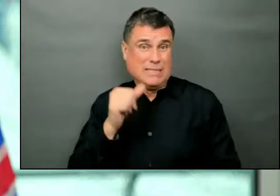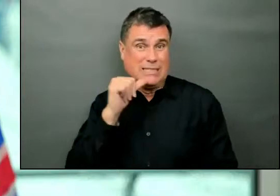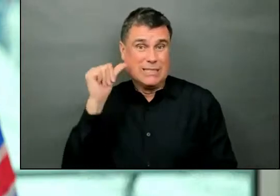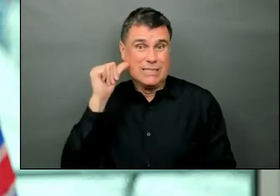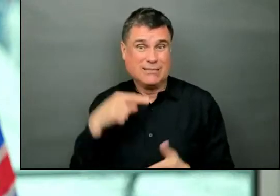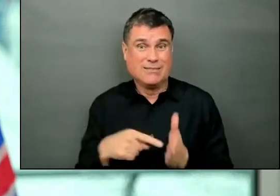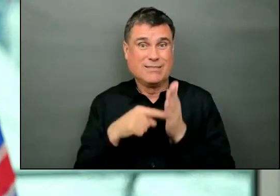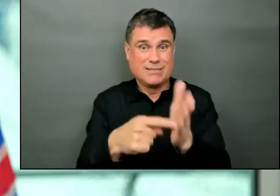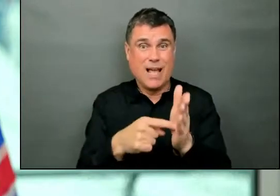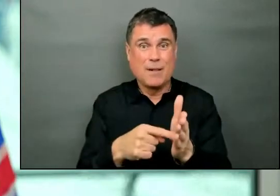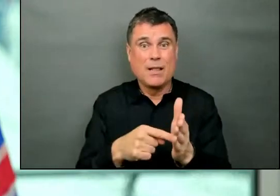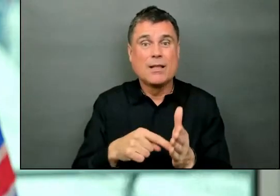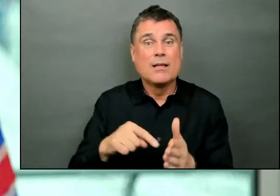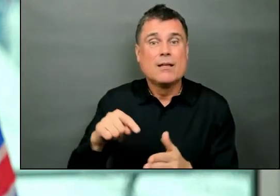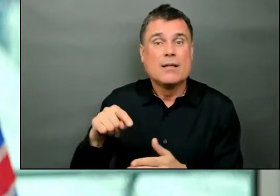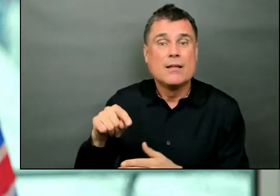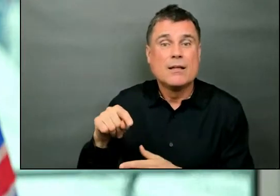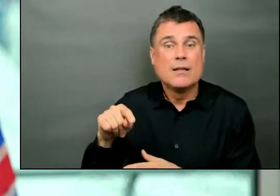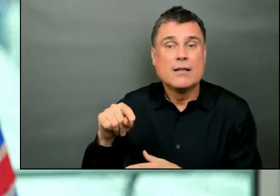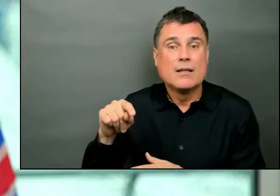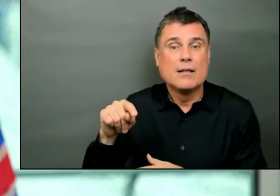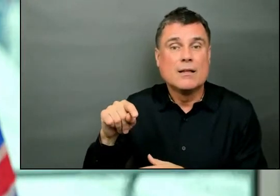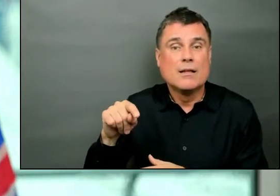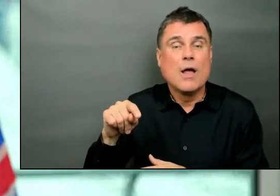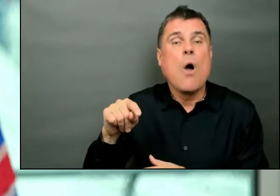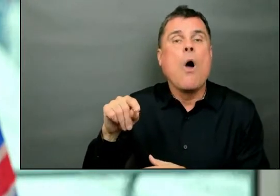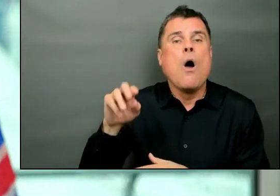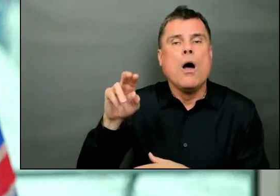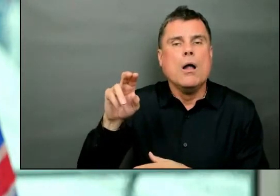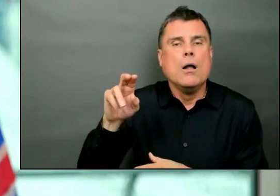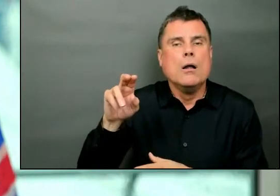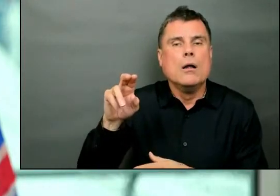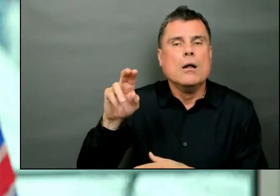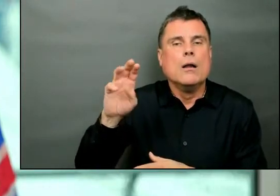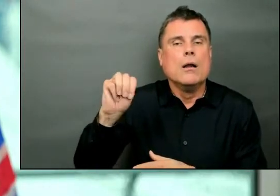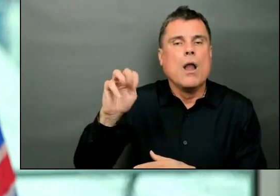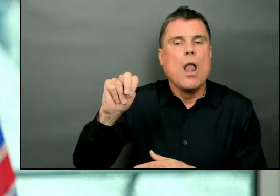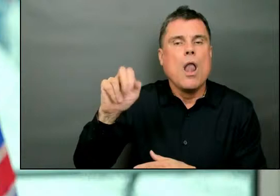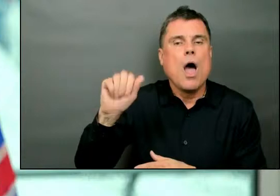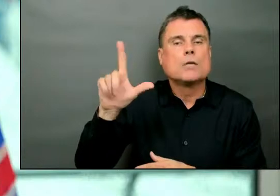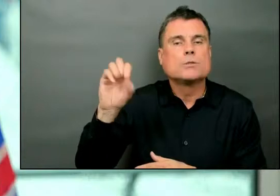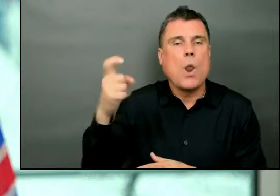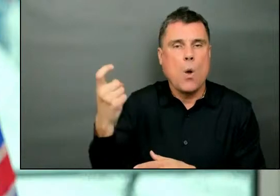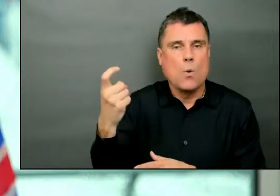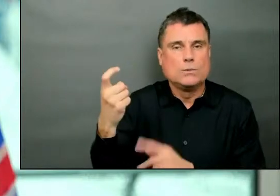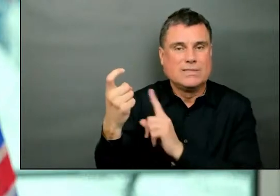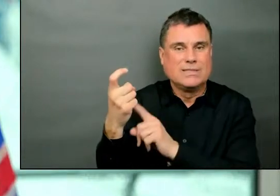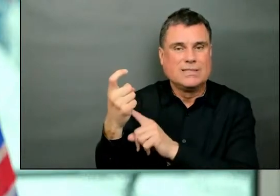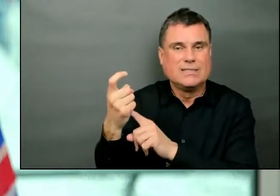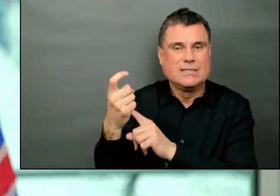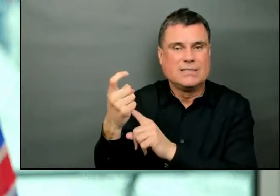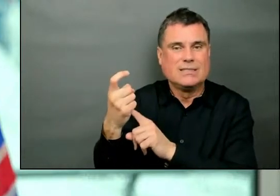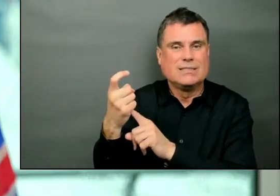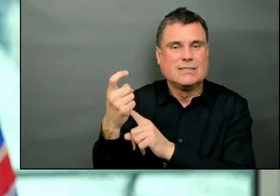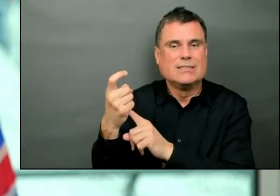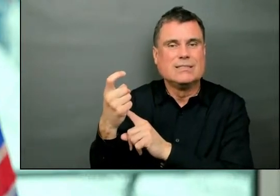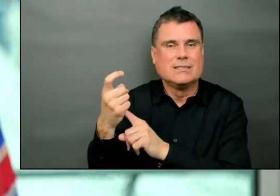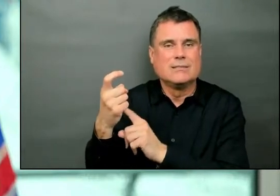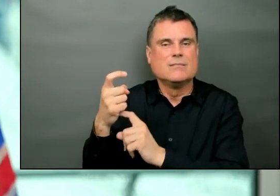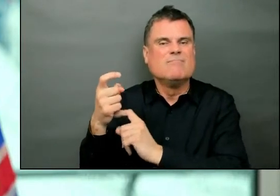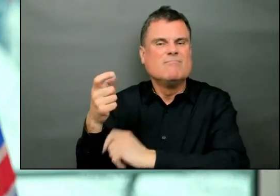and this was in response to the overdose crises, there was concern from police services, and there was conflicting